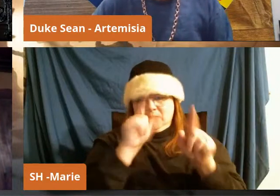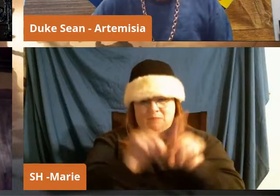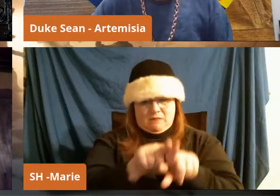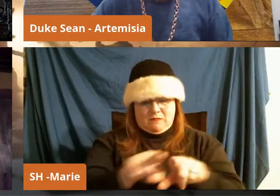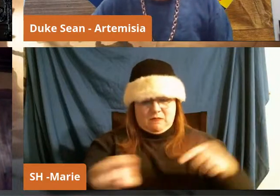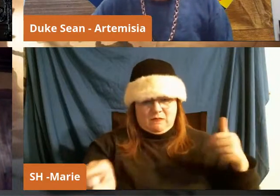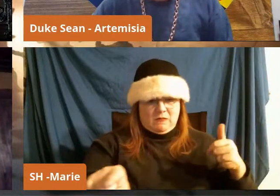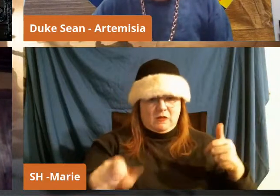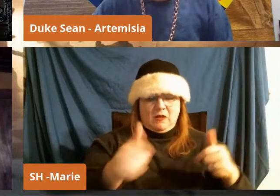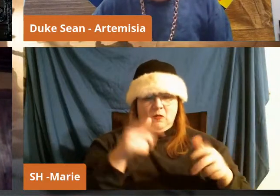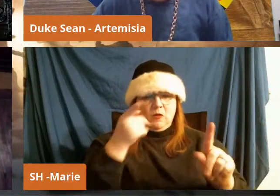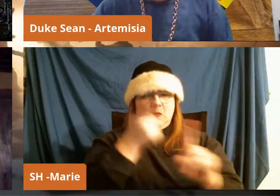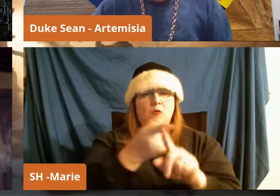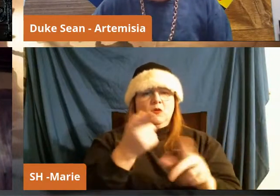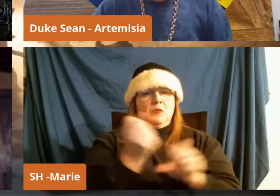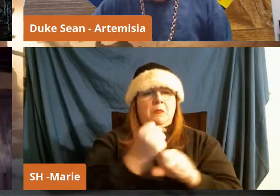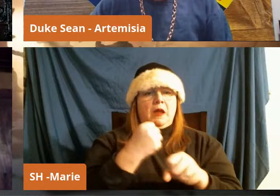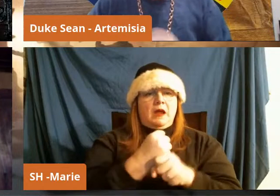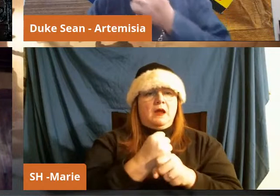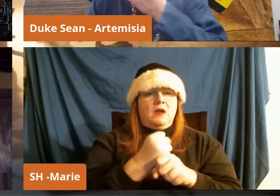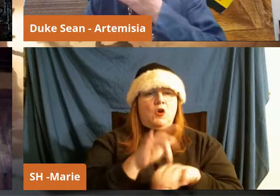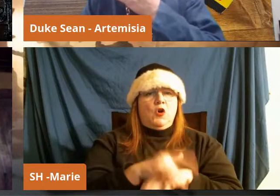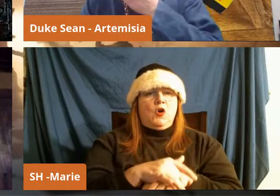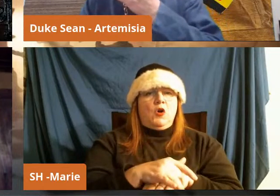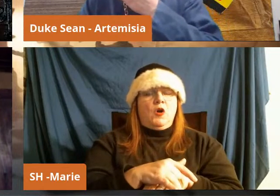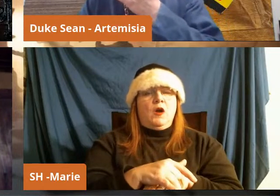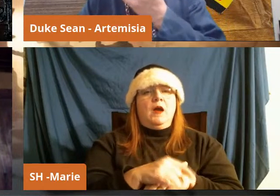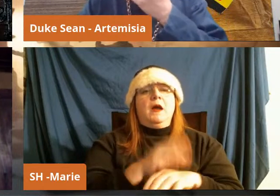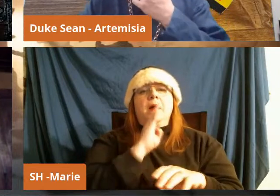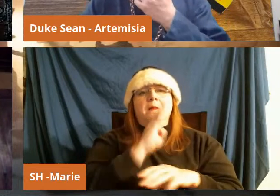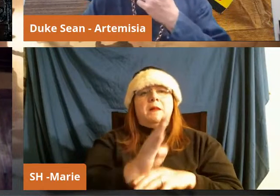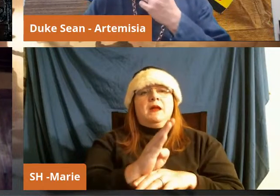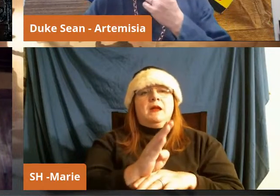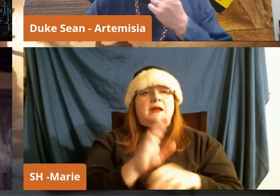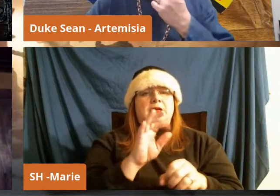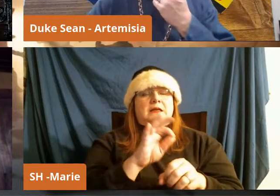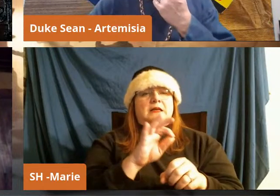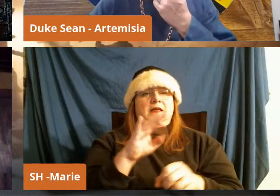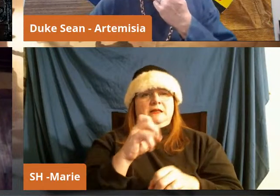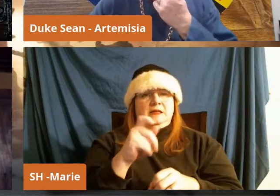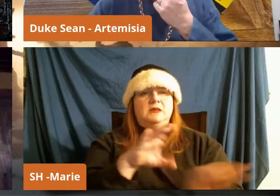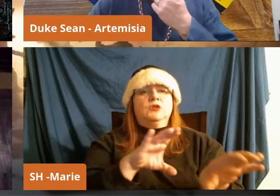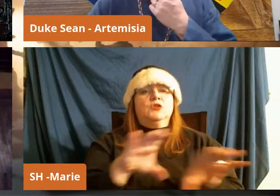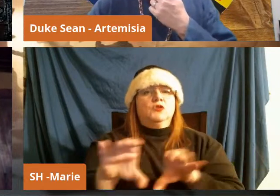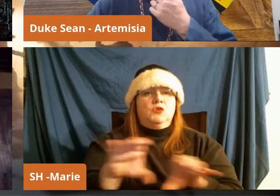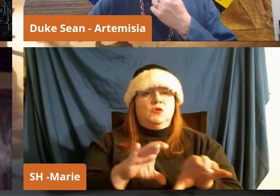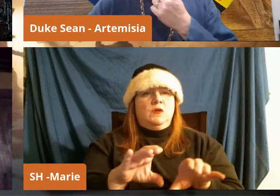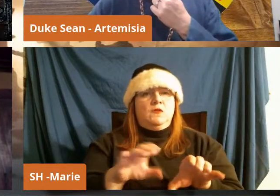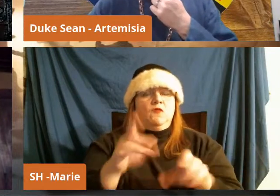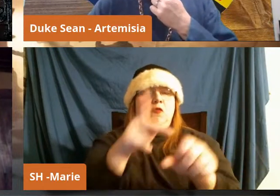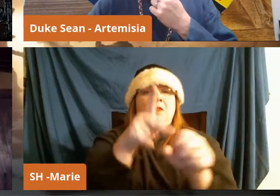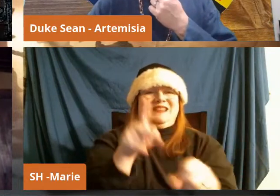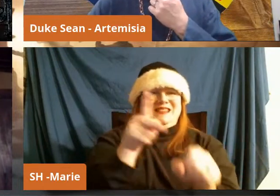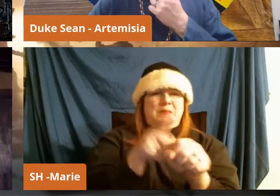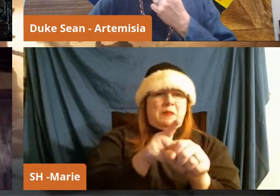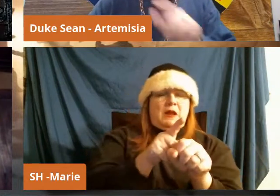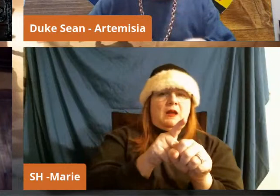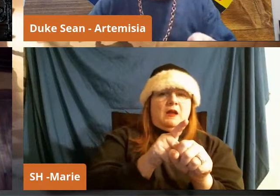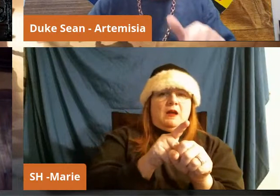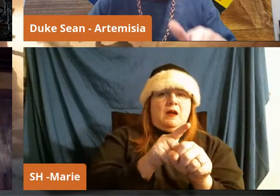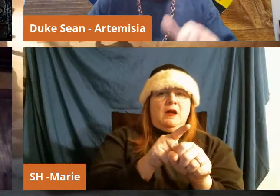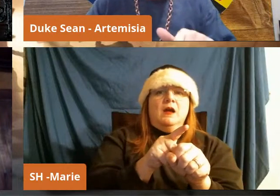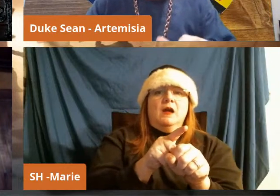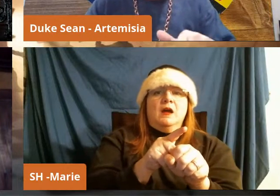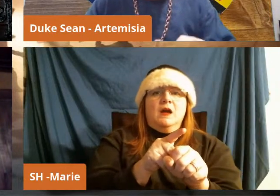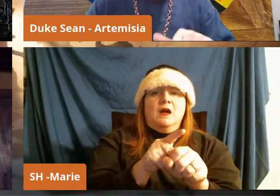points that y'all made earlier was part of that was it's being a citizen, right, and doing the sort of participating. And